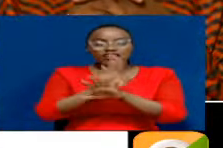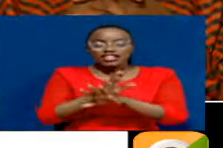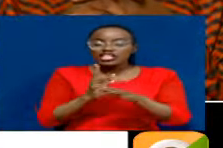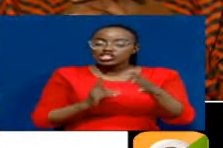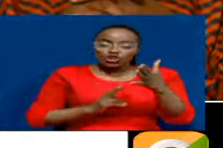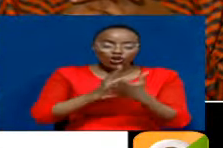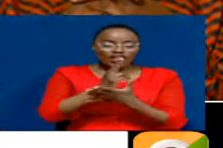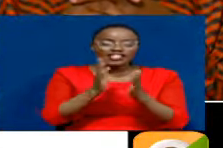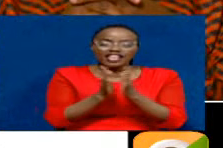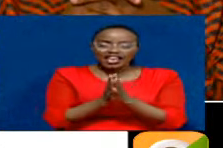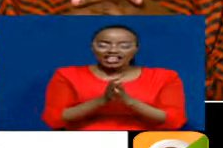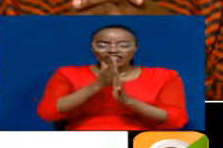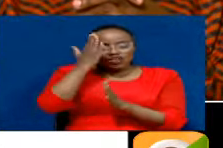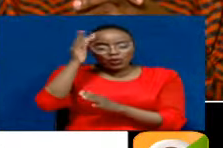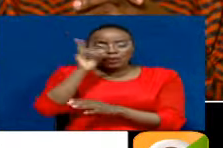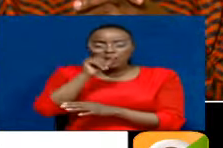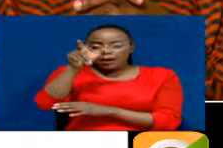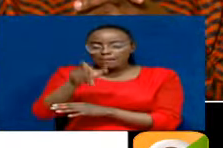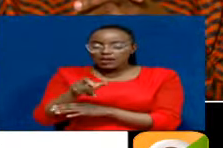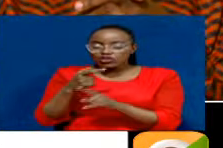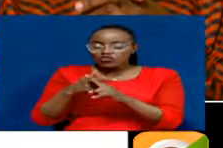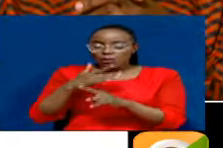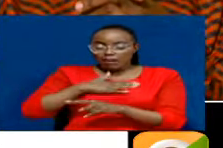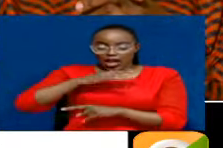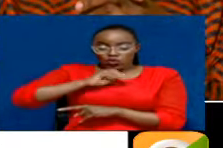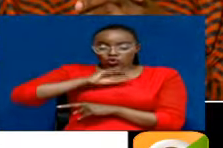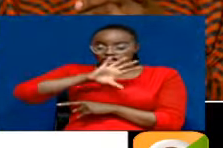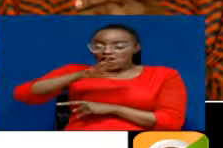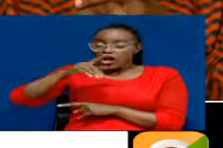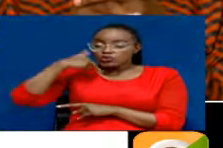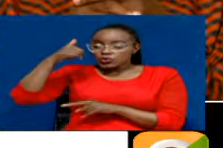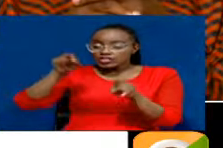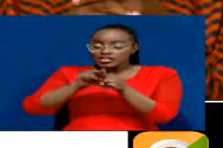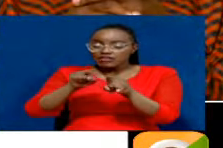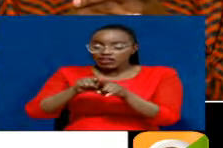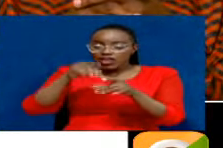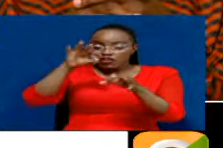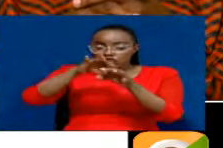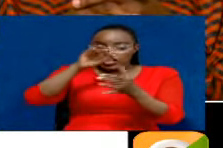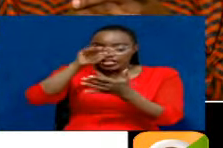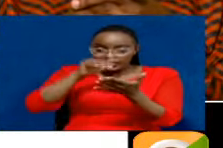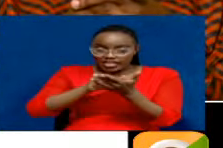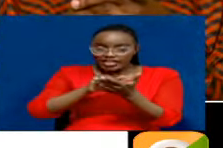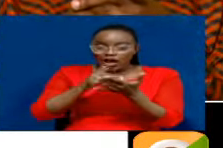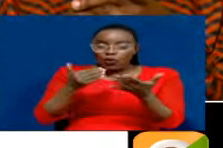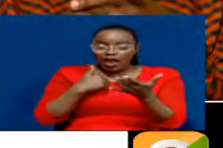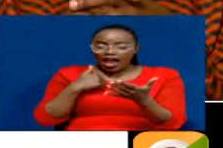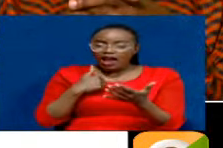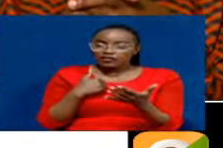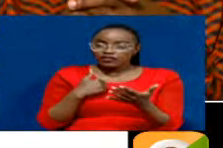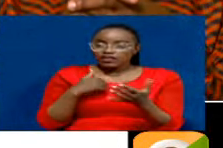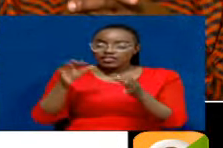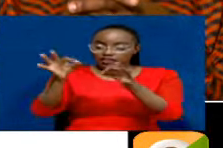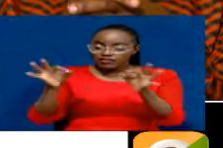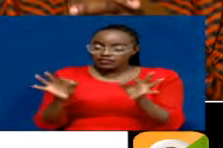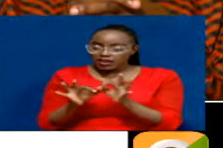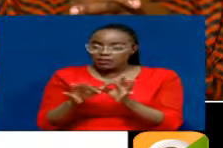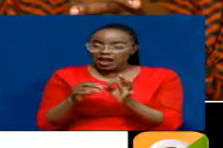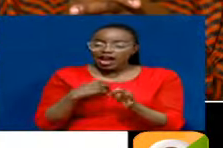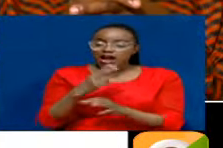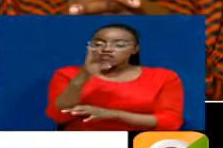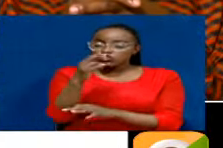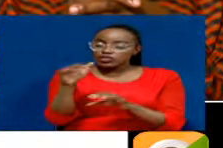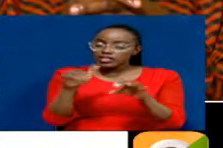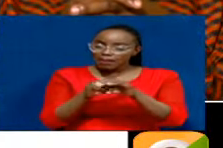legit. You know, I know of someone who from my own county, who even the polling center where they vote, he has got the family, they are like